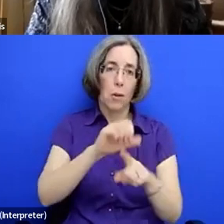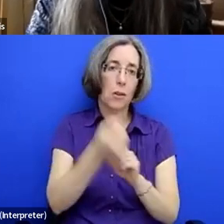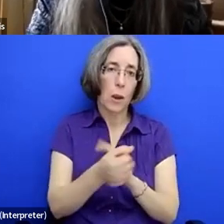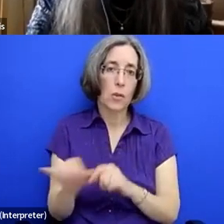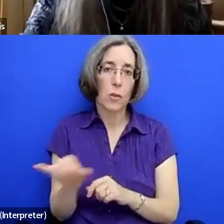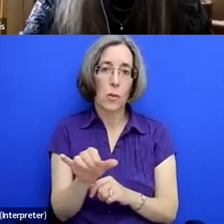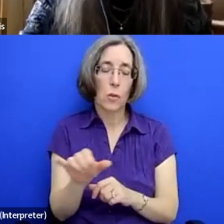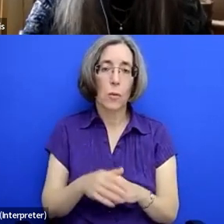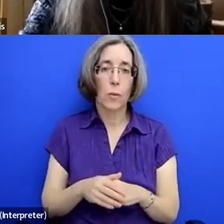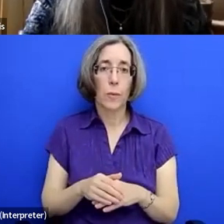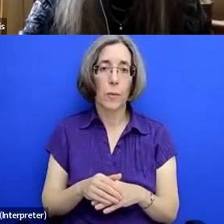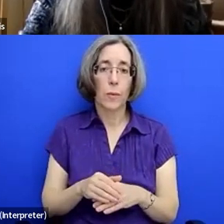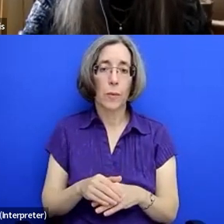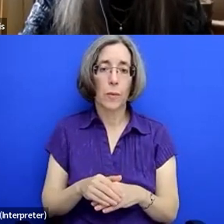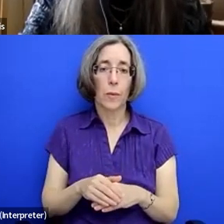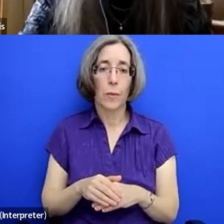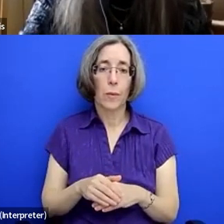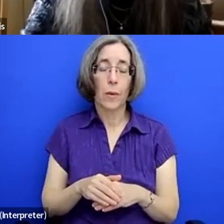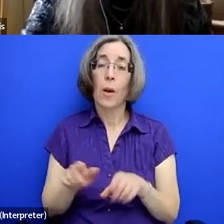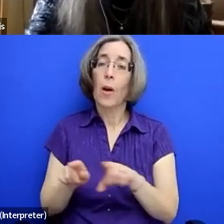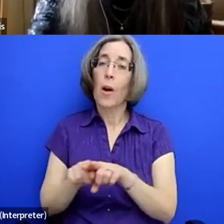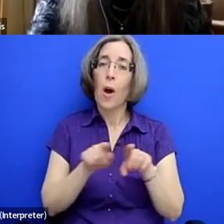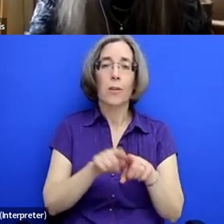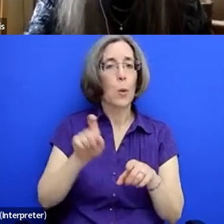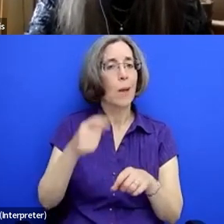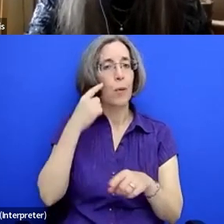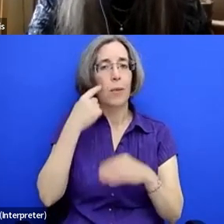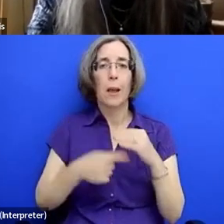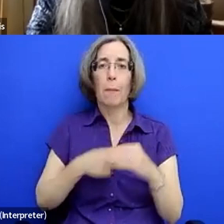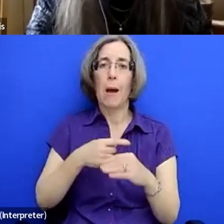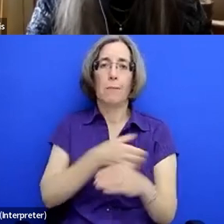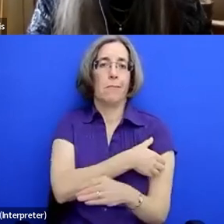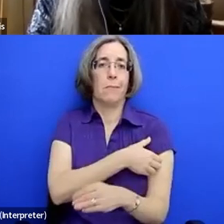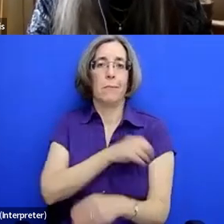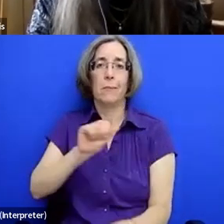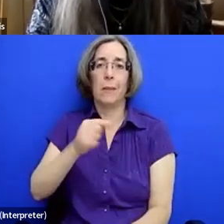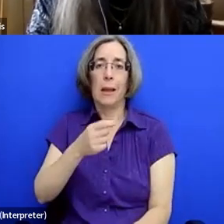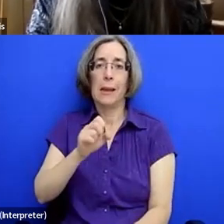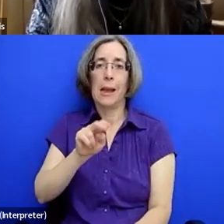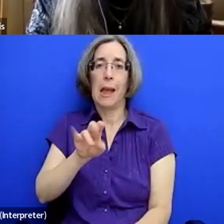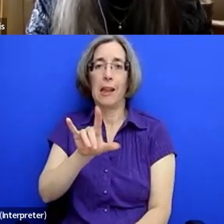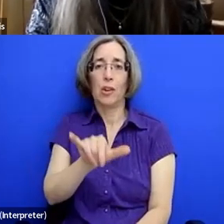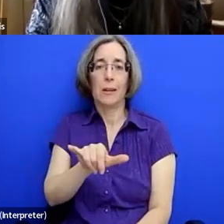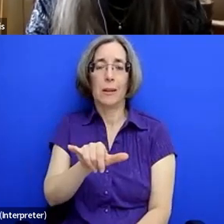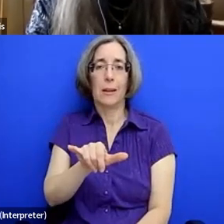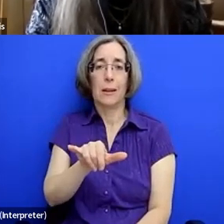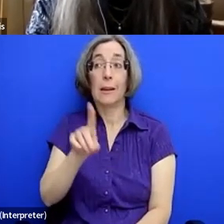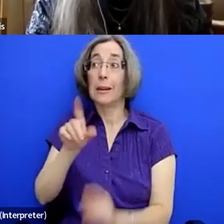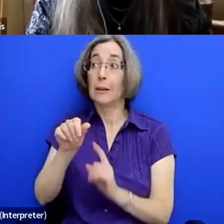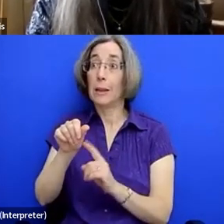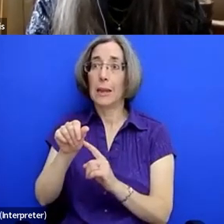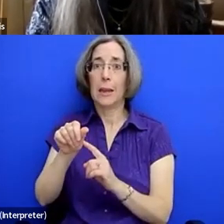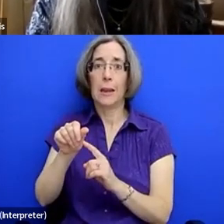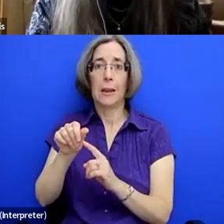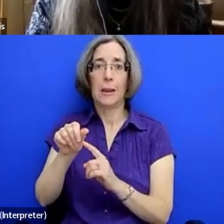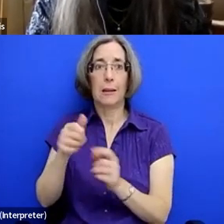agent, right? So you always have to think about agency. And I think so disability is an agency